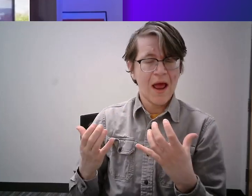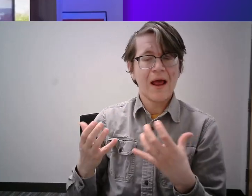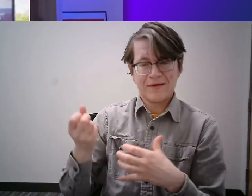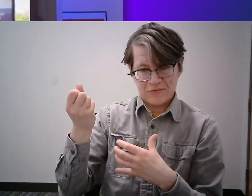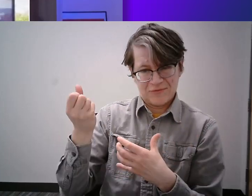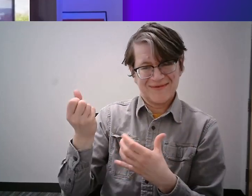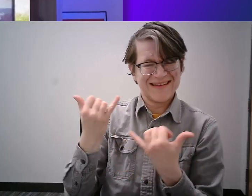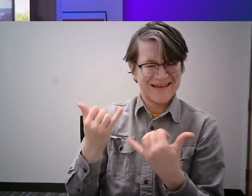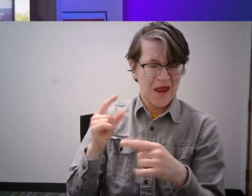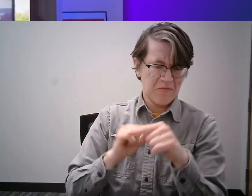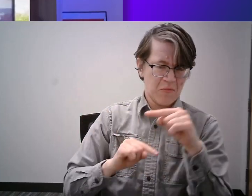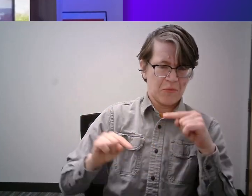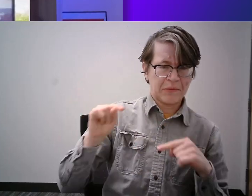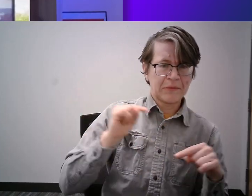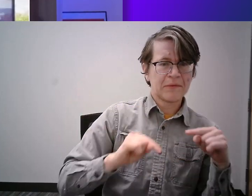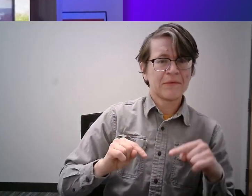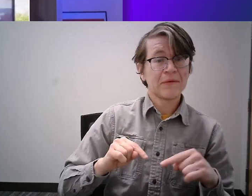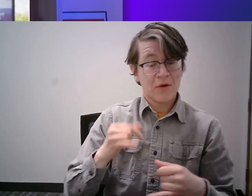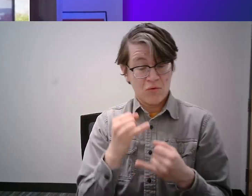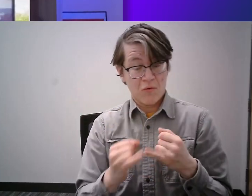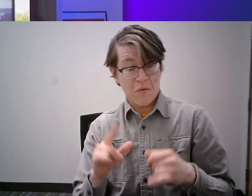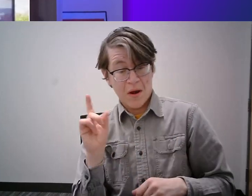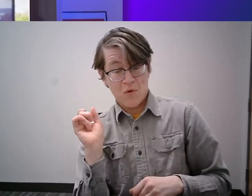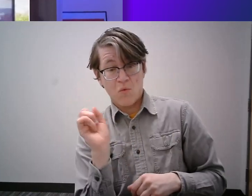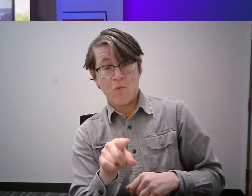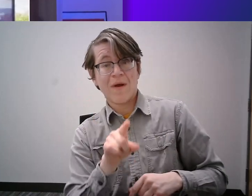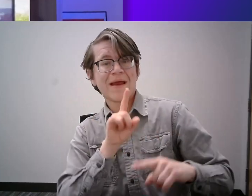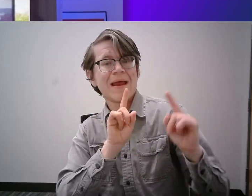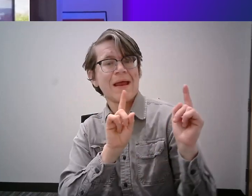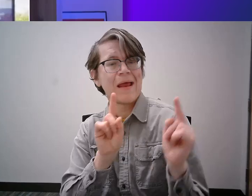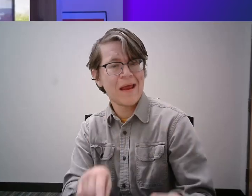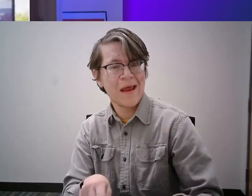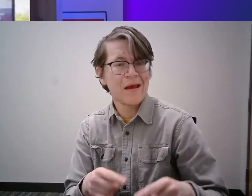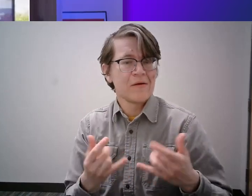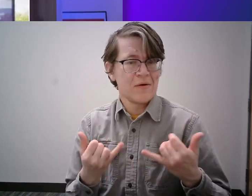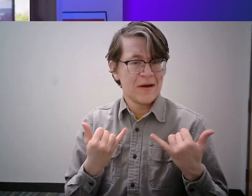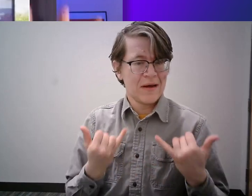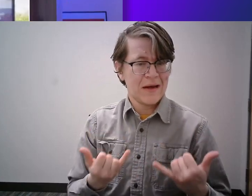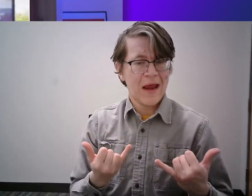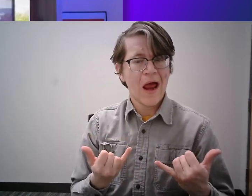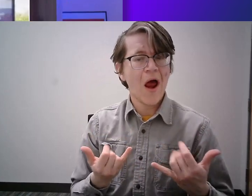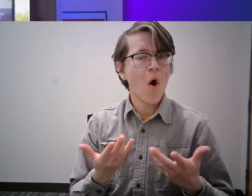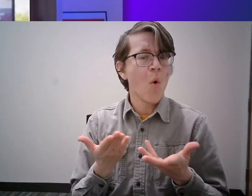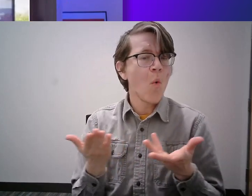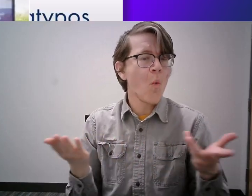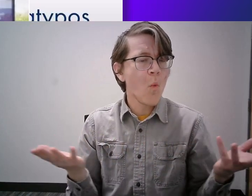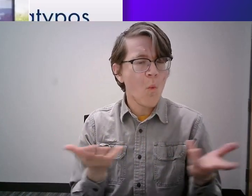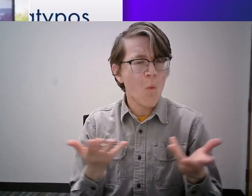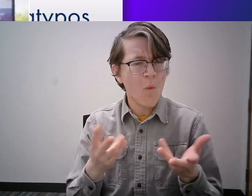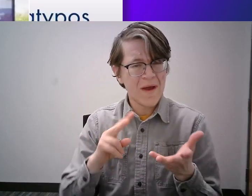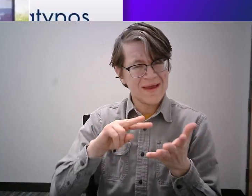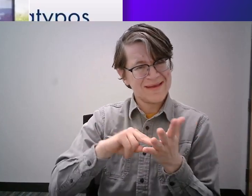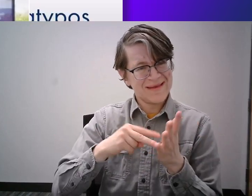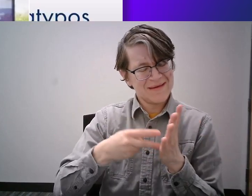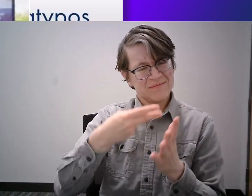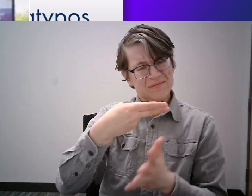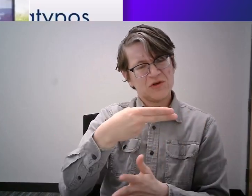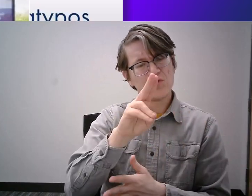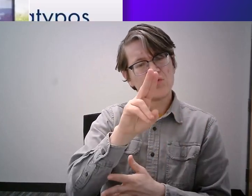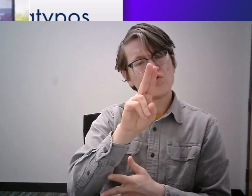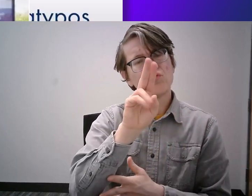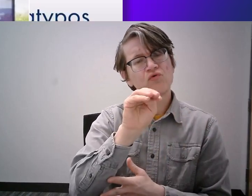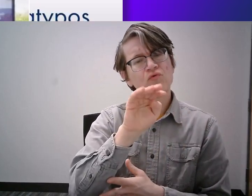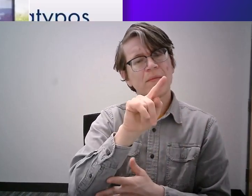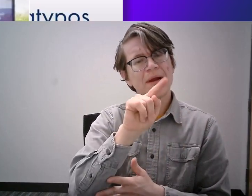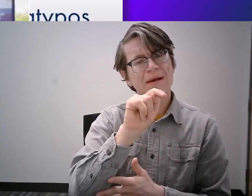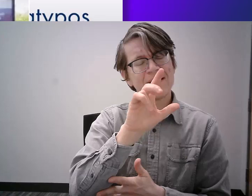it and answer the final question. What actually is this kind of humanist sans serif? Humanist shapes would